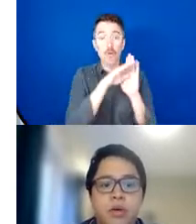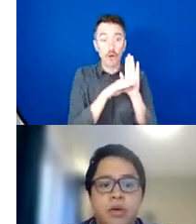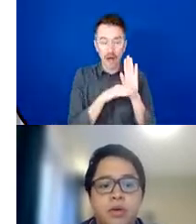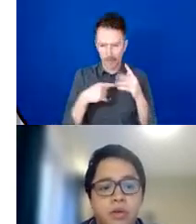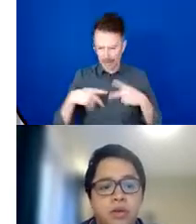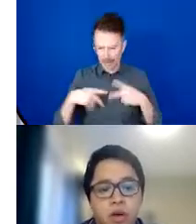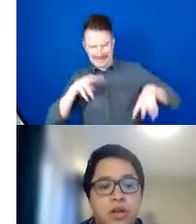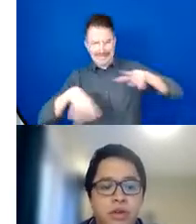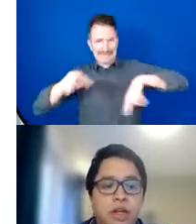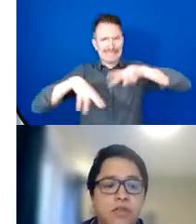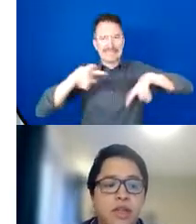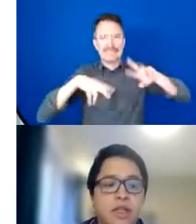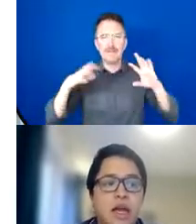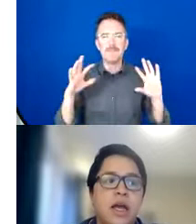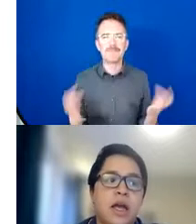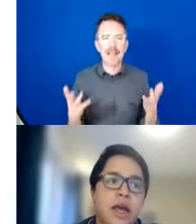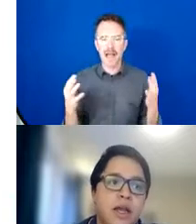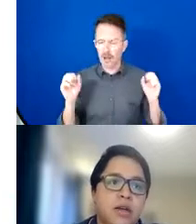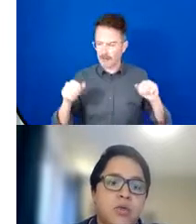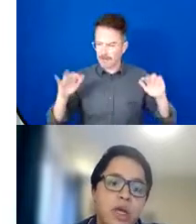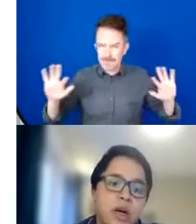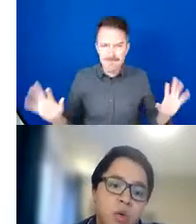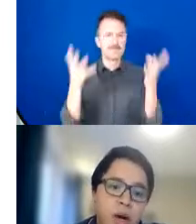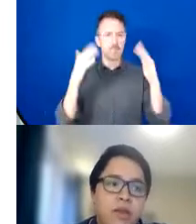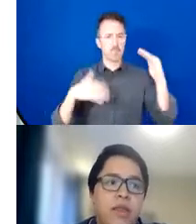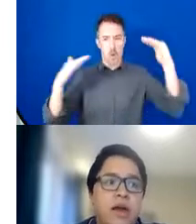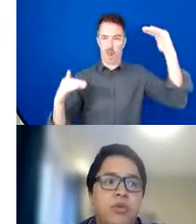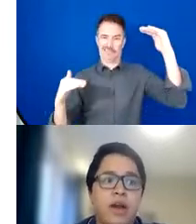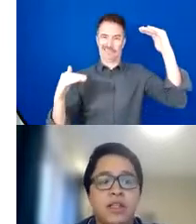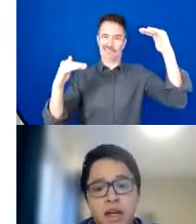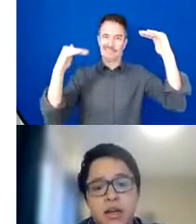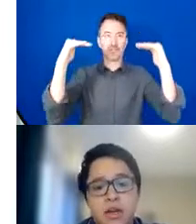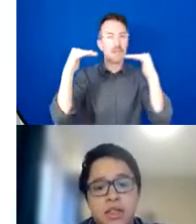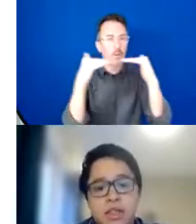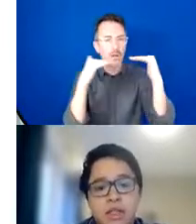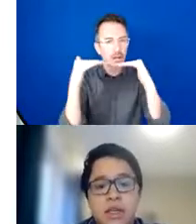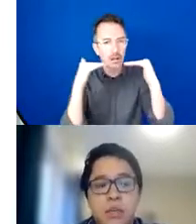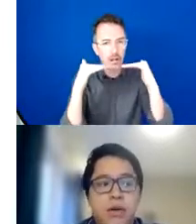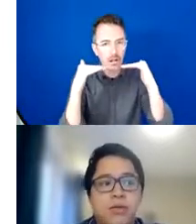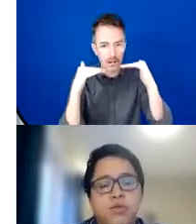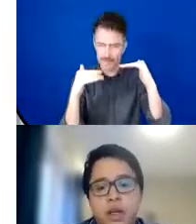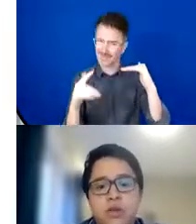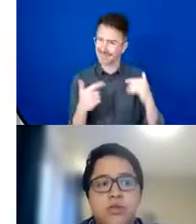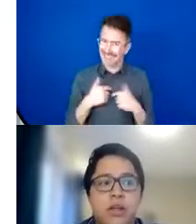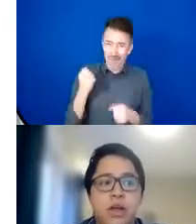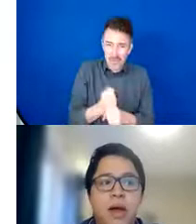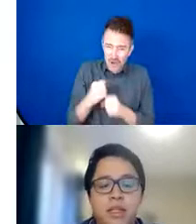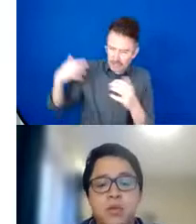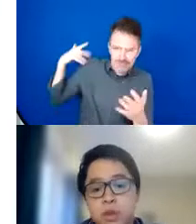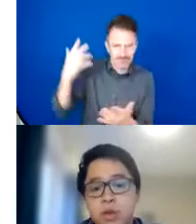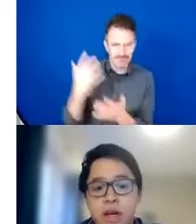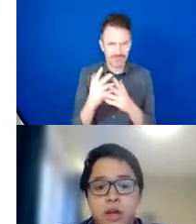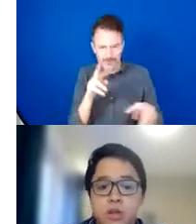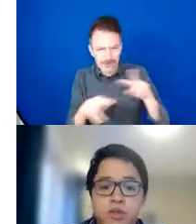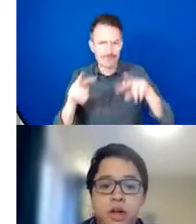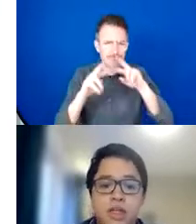by our different activities. And we are aware that providing technical assistance and trying to strengthen capacities